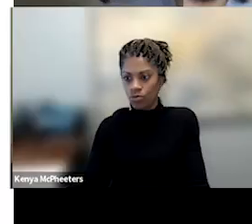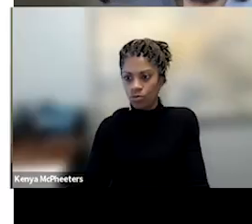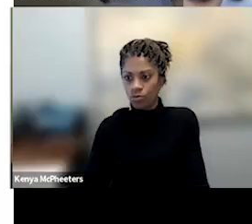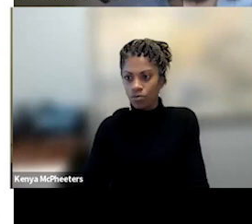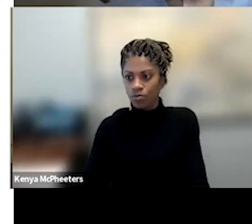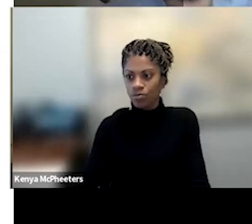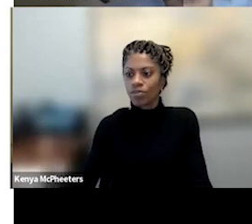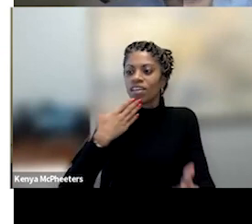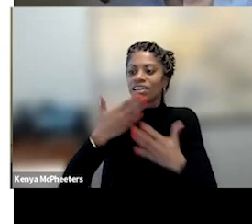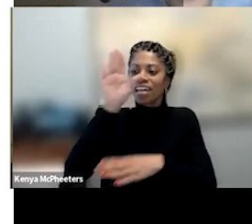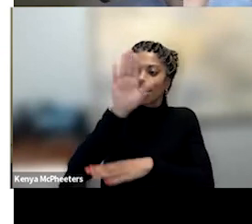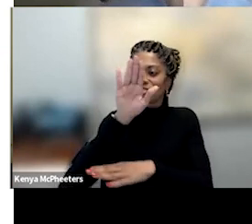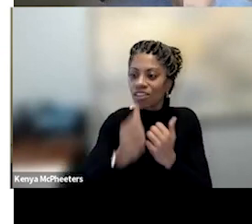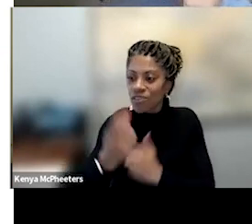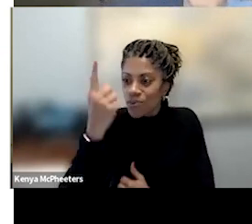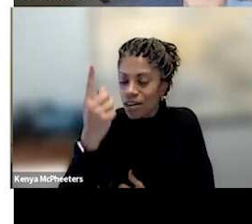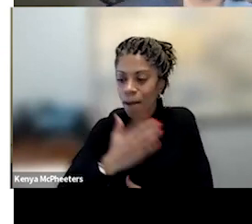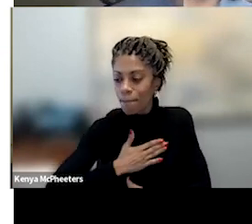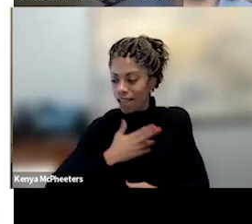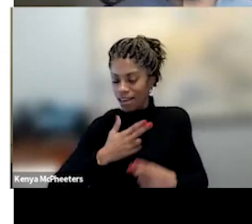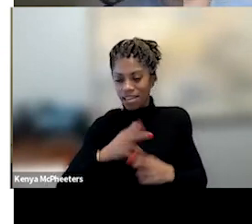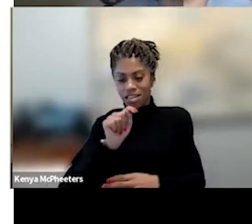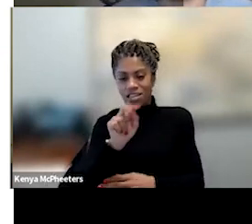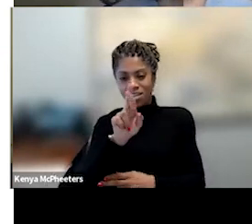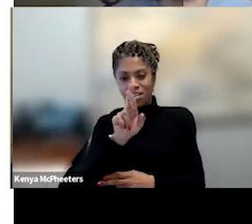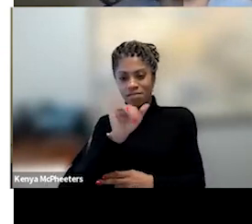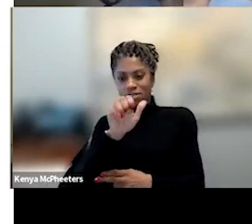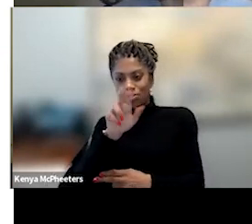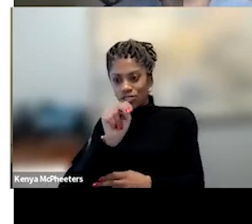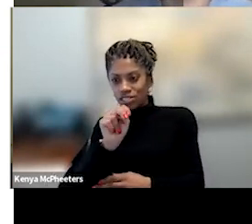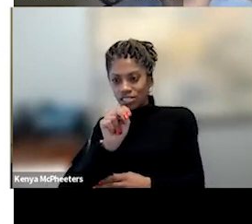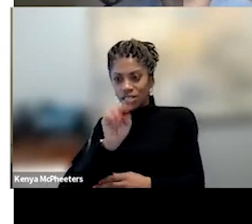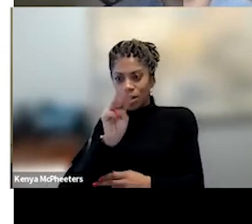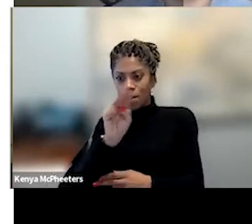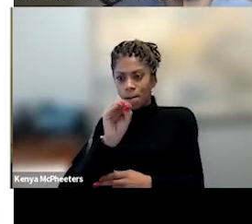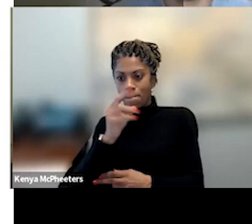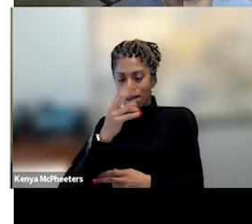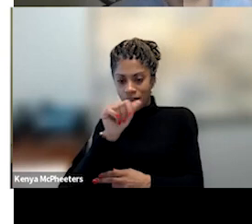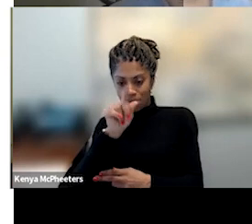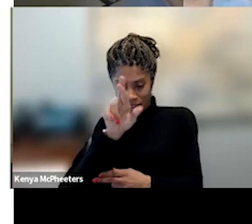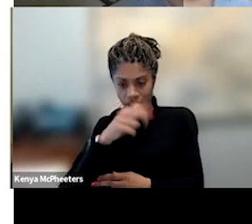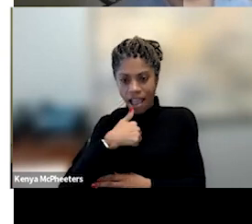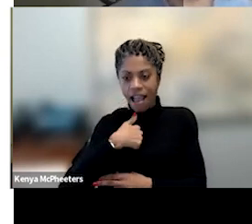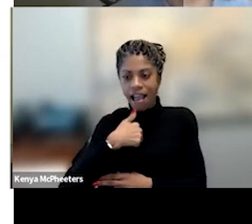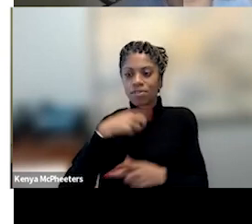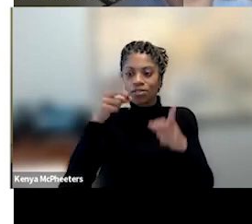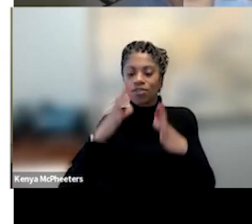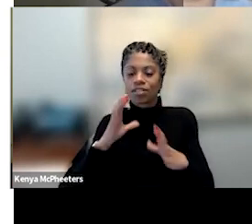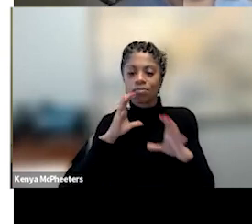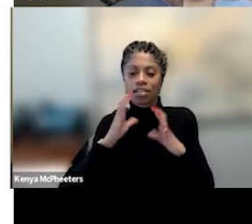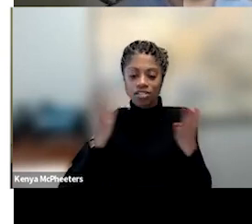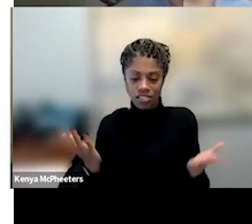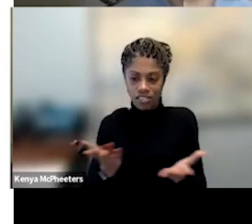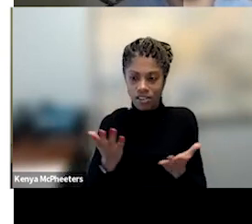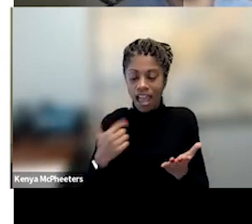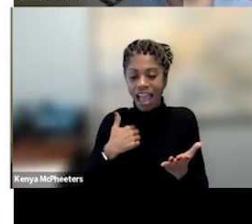Good afternoon, everybody. My name is Tristan Mahabir. I'm the Director of Programs here at the Communications Network. I'm filling in for